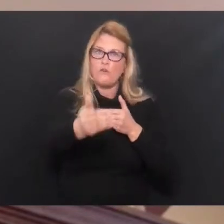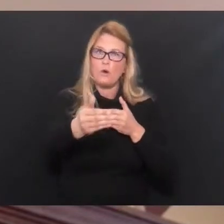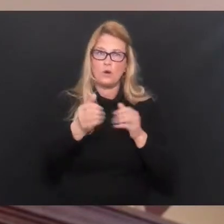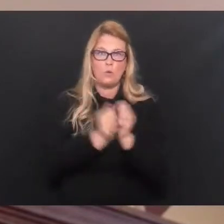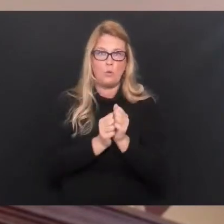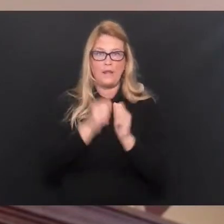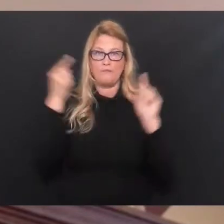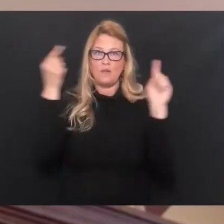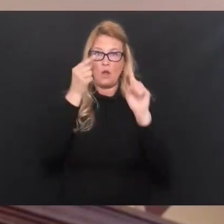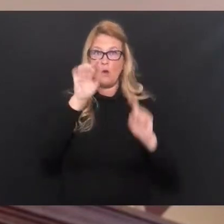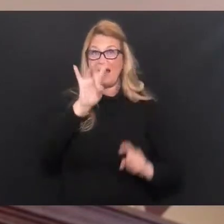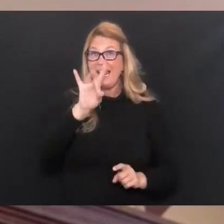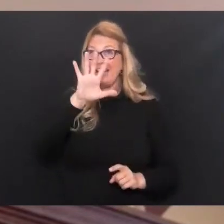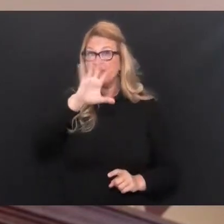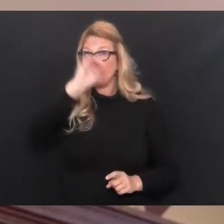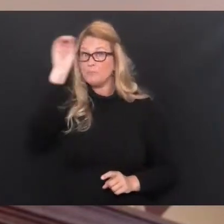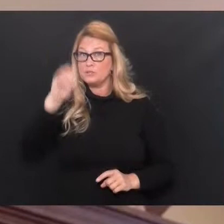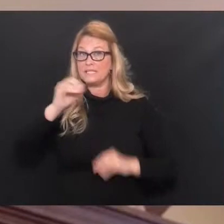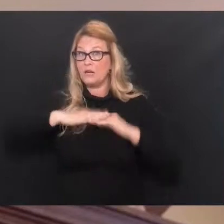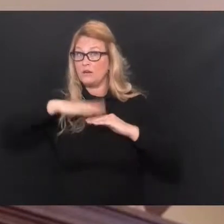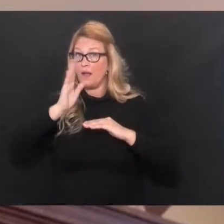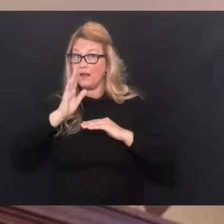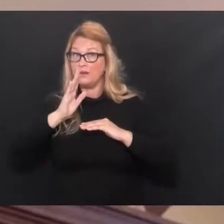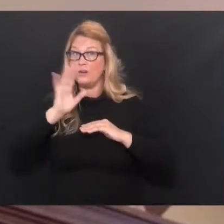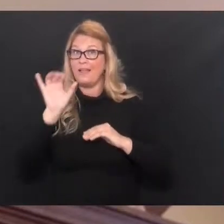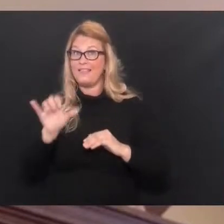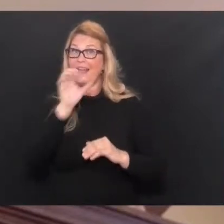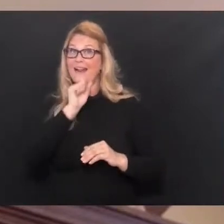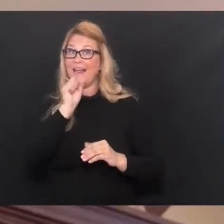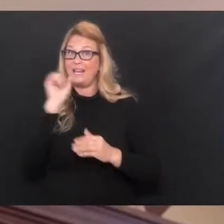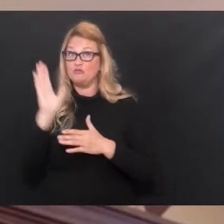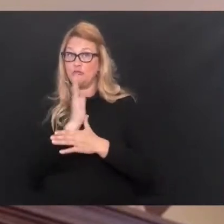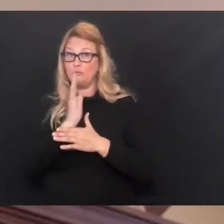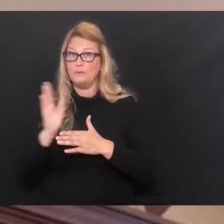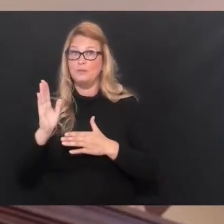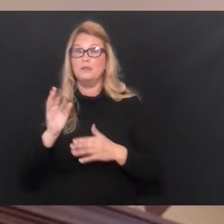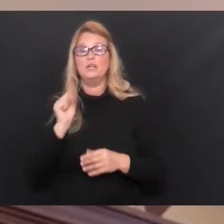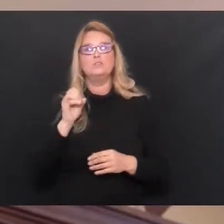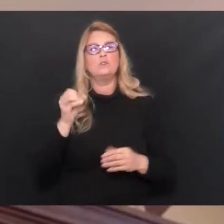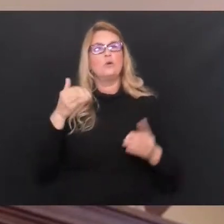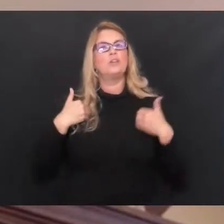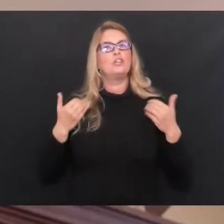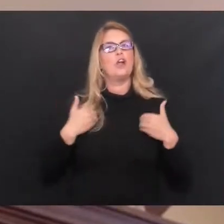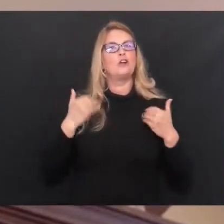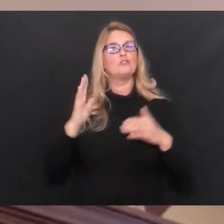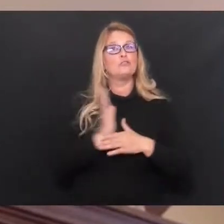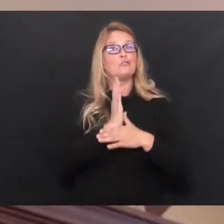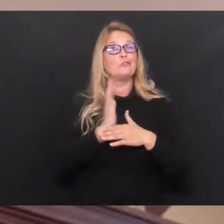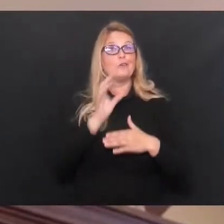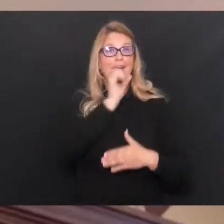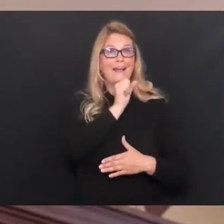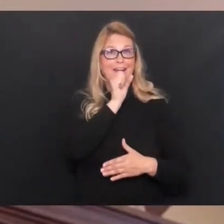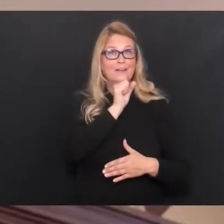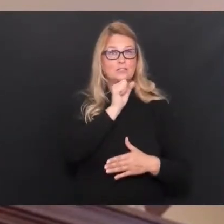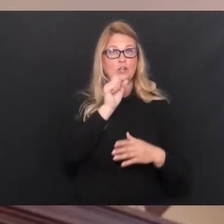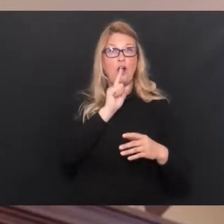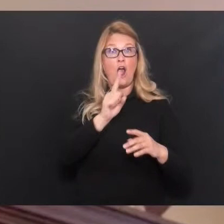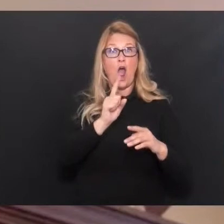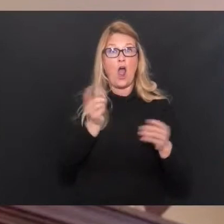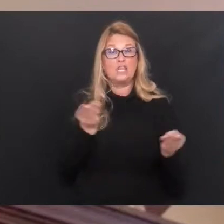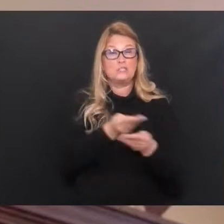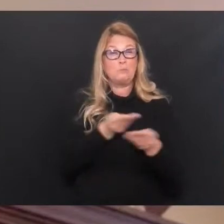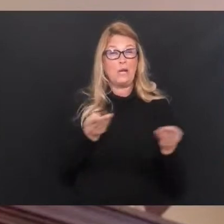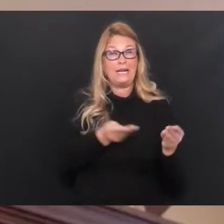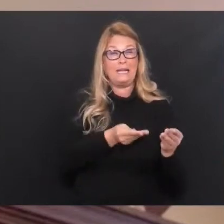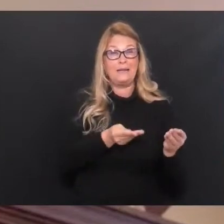of 85% or higher in that age group. We know that the younger age groups are spreading the